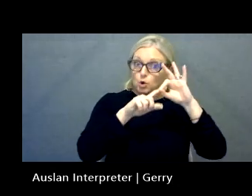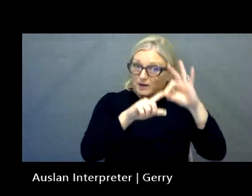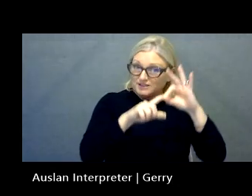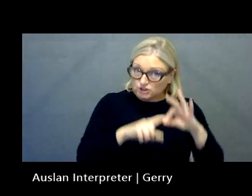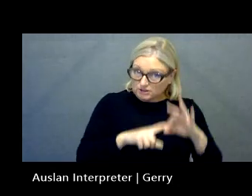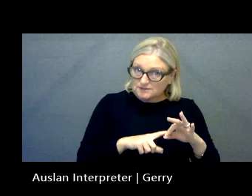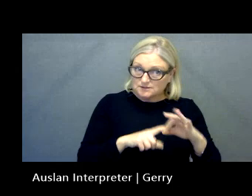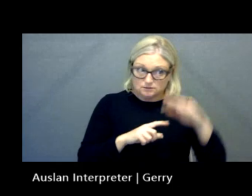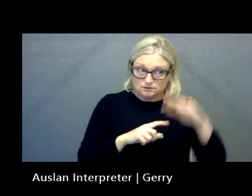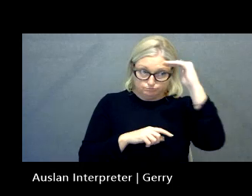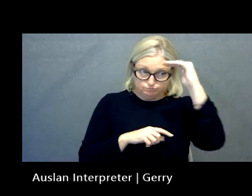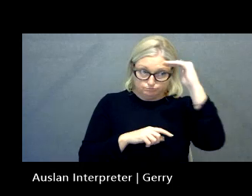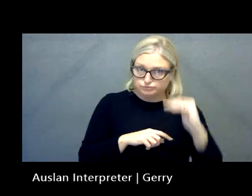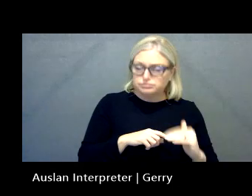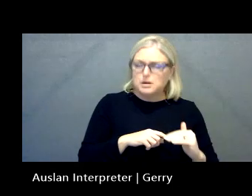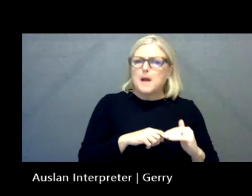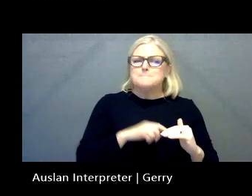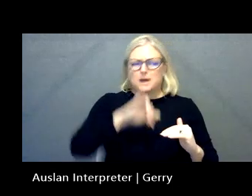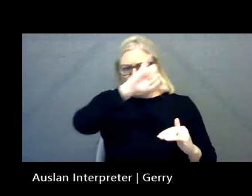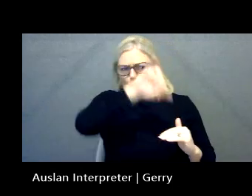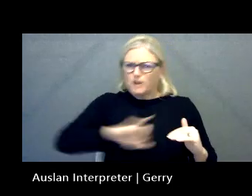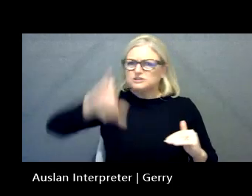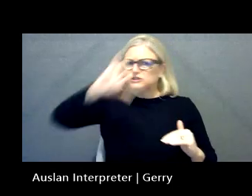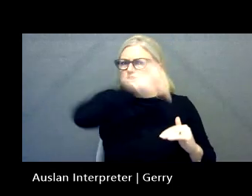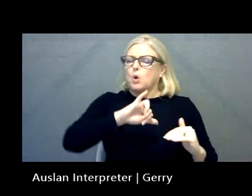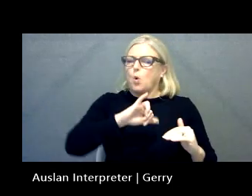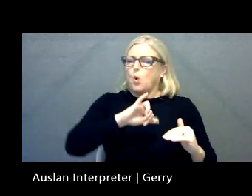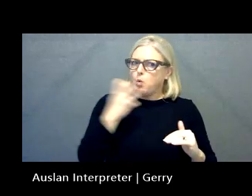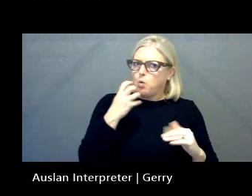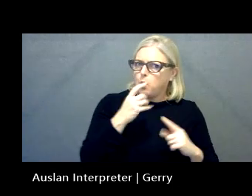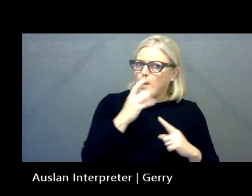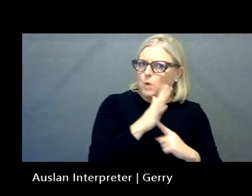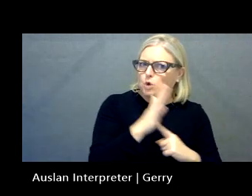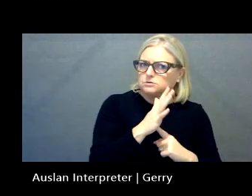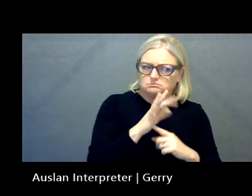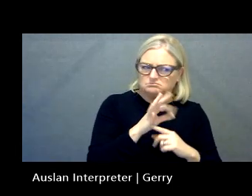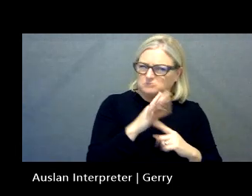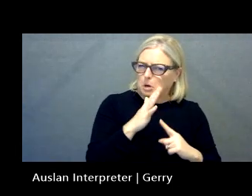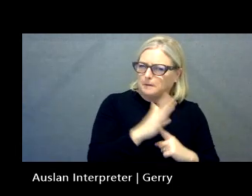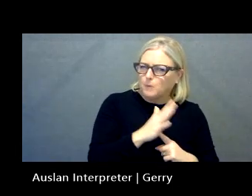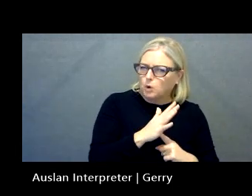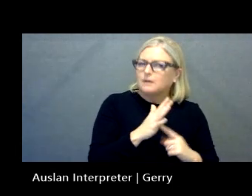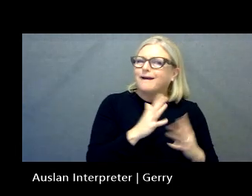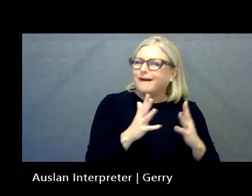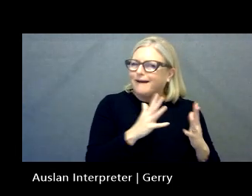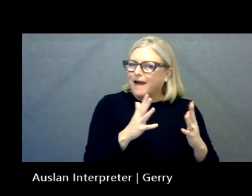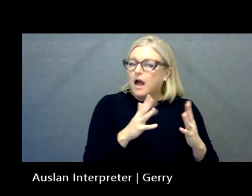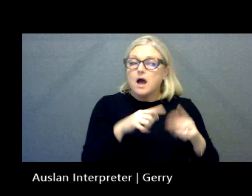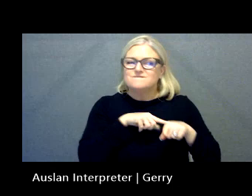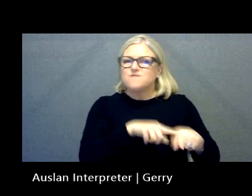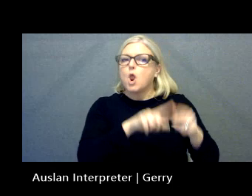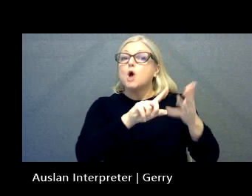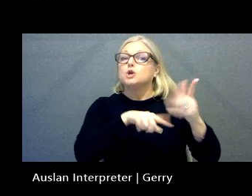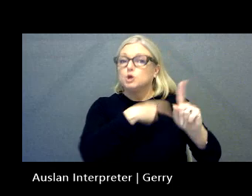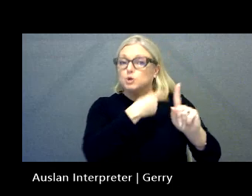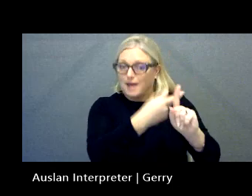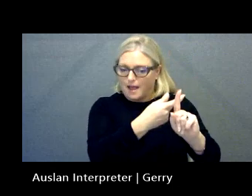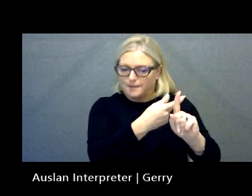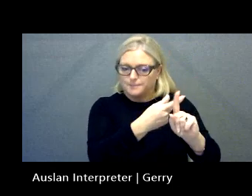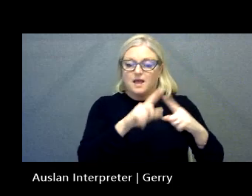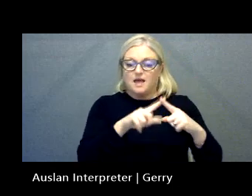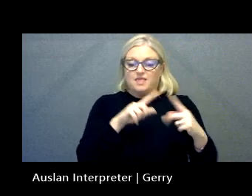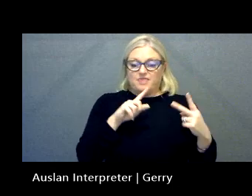derived from the UK population. So this is ongoing work, by the way, which is led by your next speaker, Ghost Day.